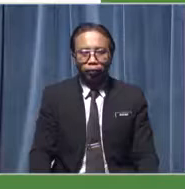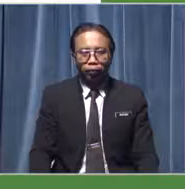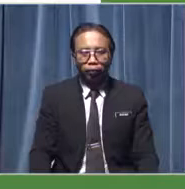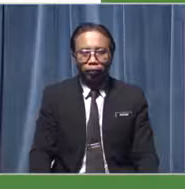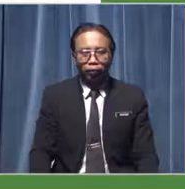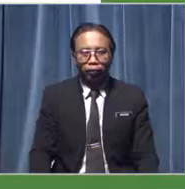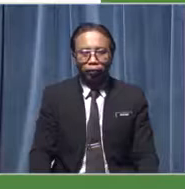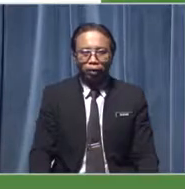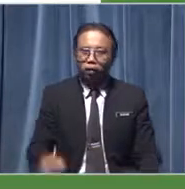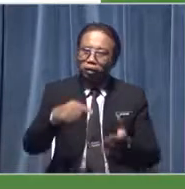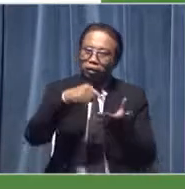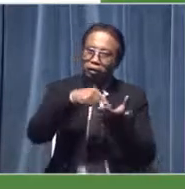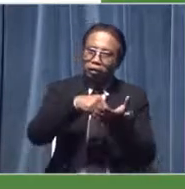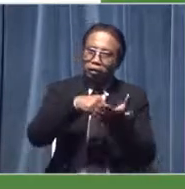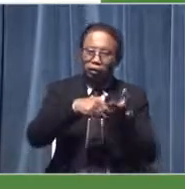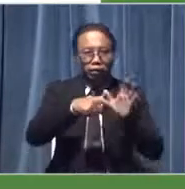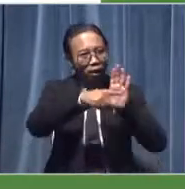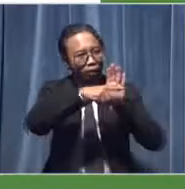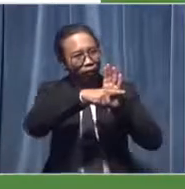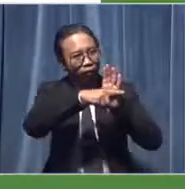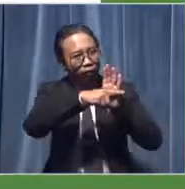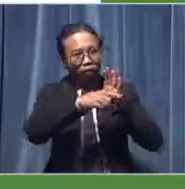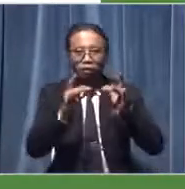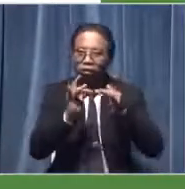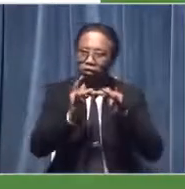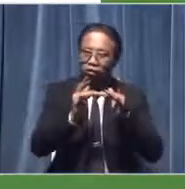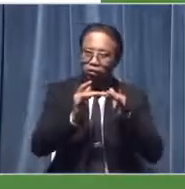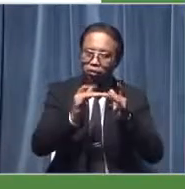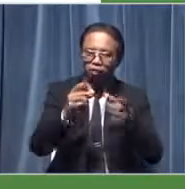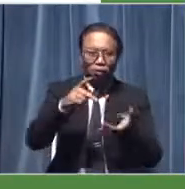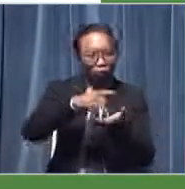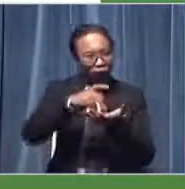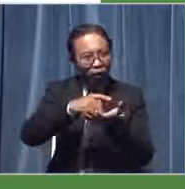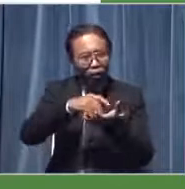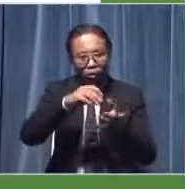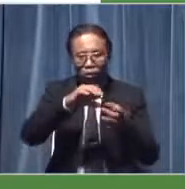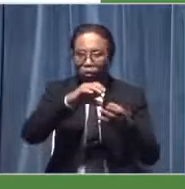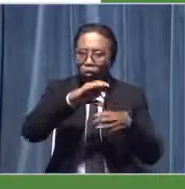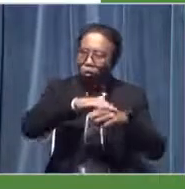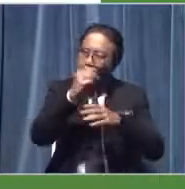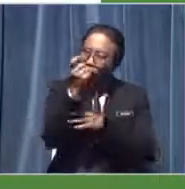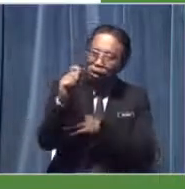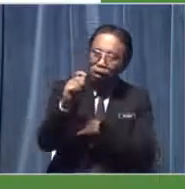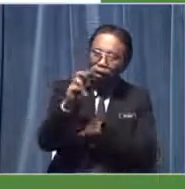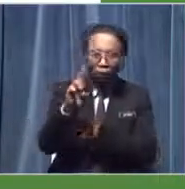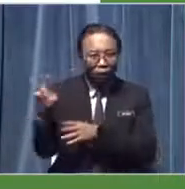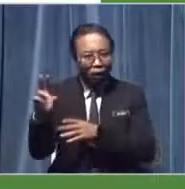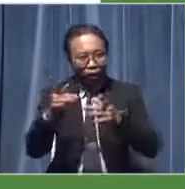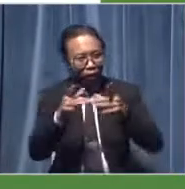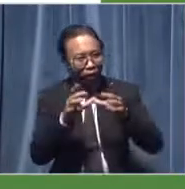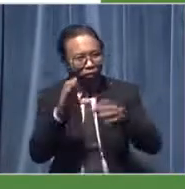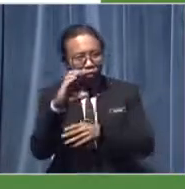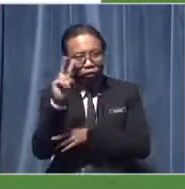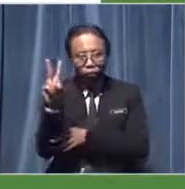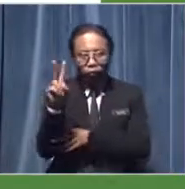As these negative charges accumulates on the right plate of C2,